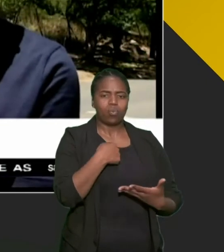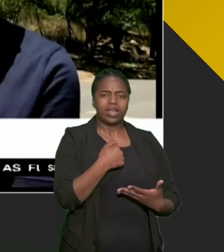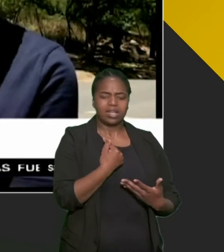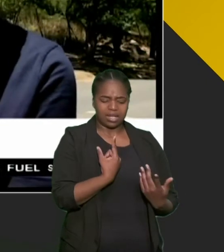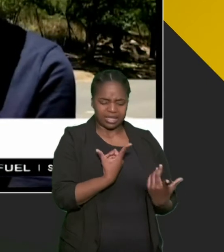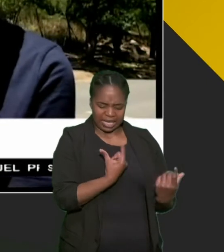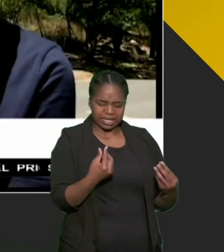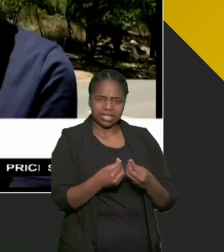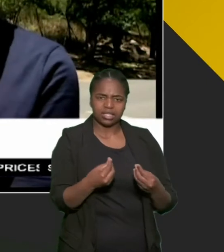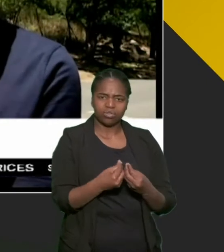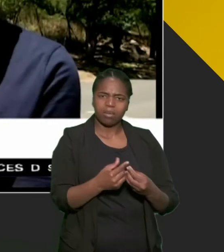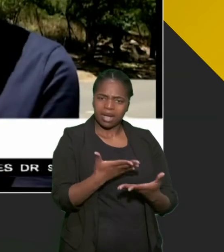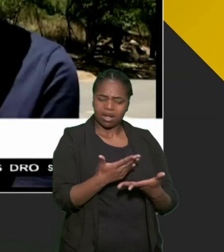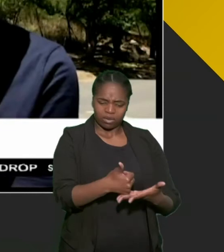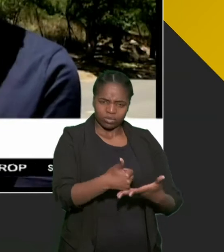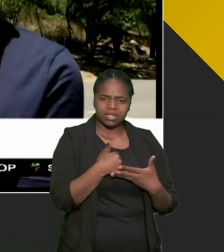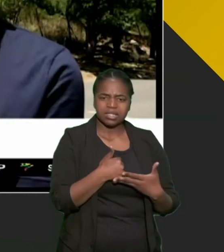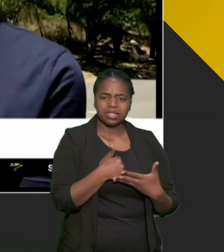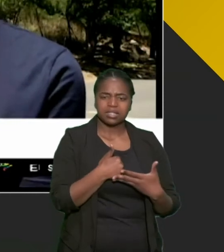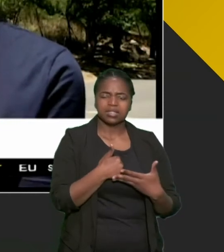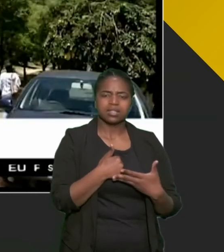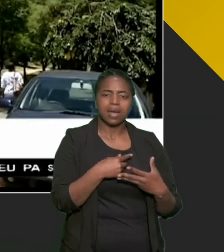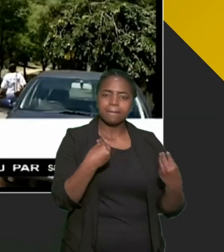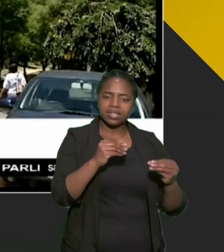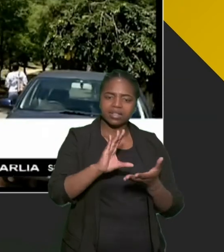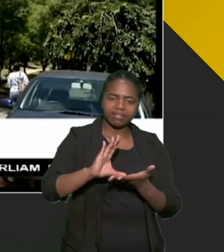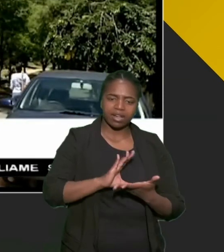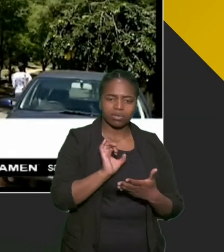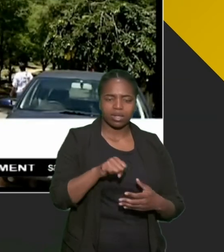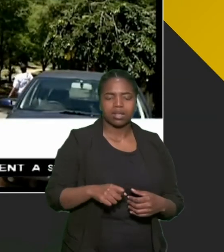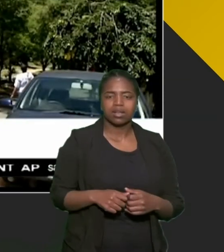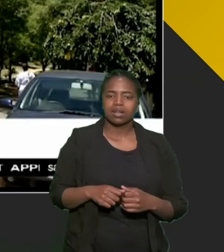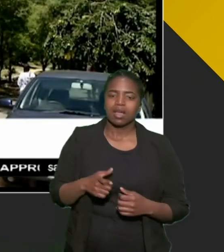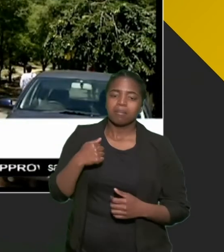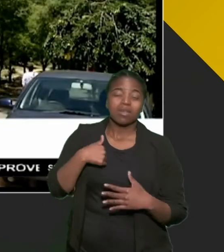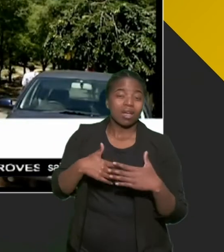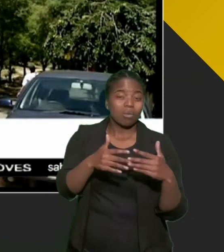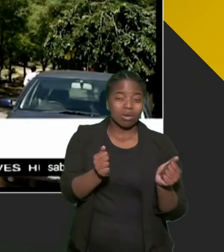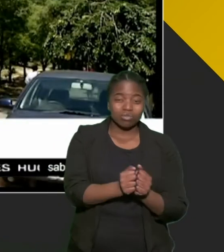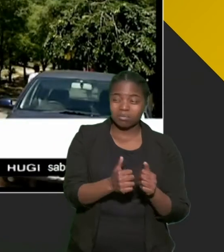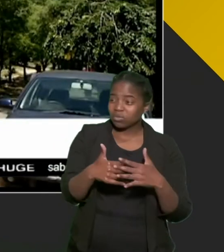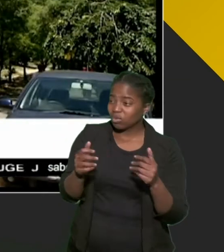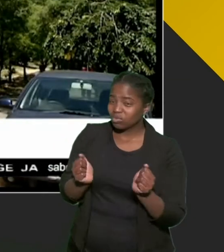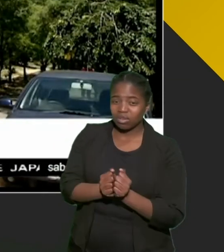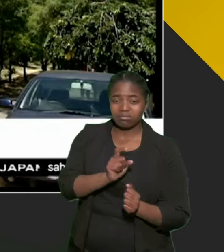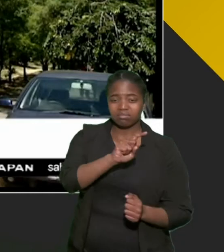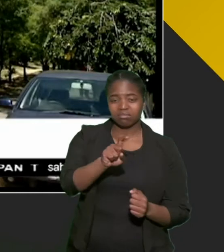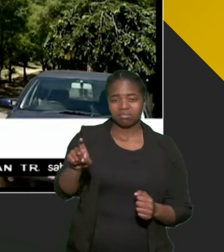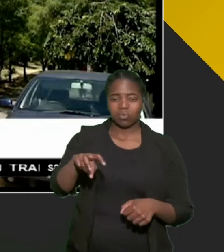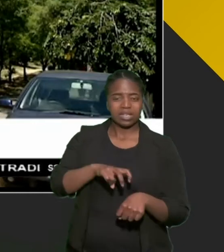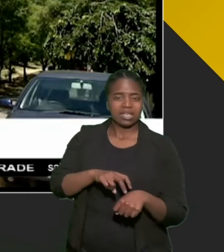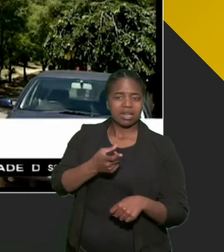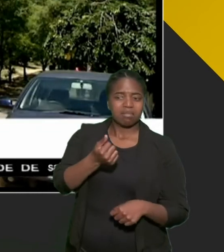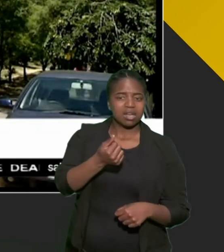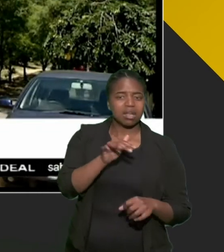doing by promoting and funding our businesses. I've been to workshops where there were people with ideas who needed money, there were people with